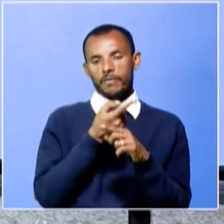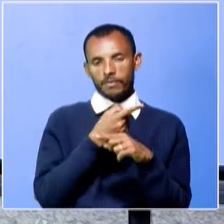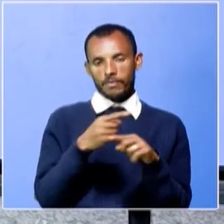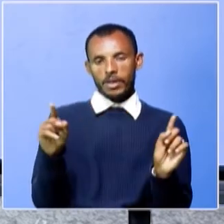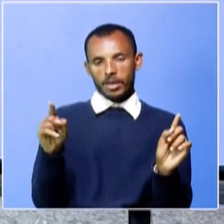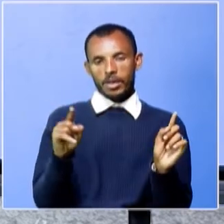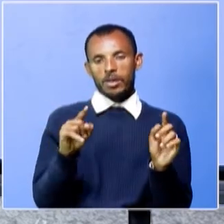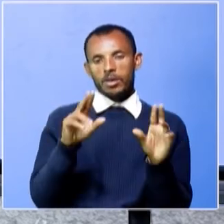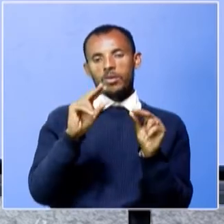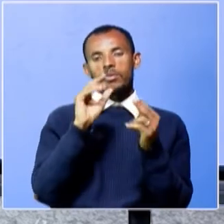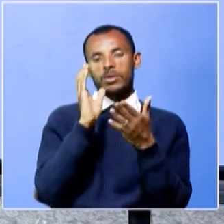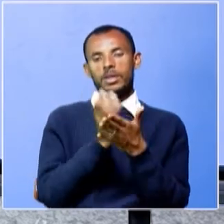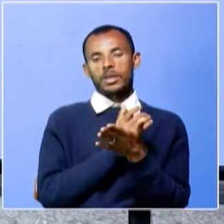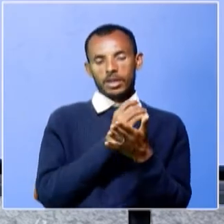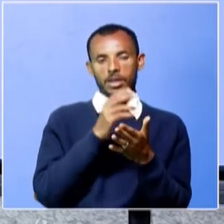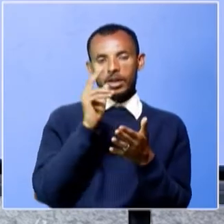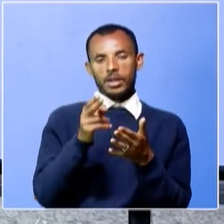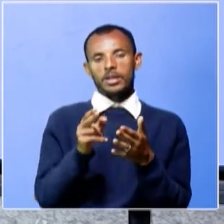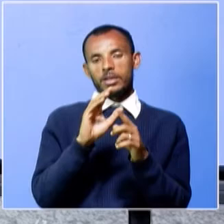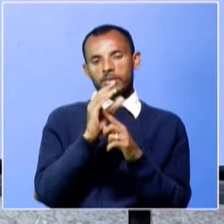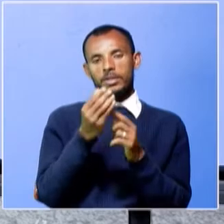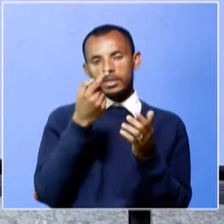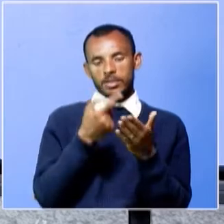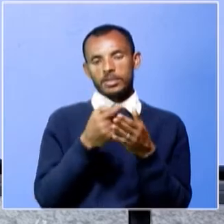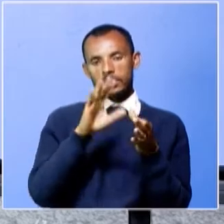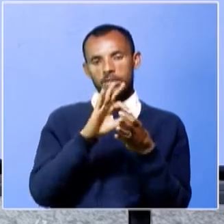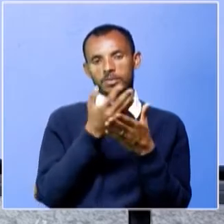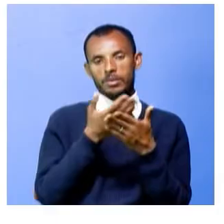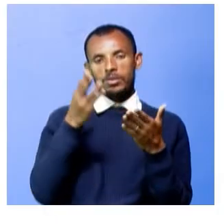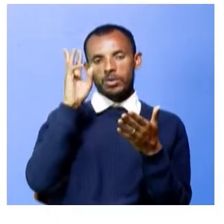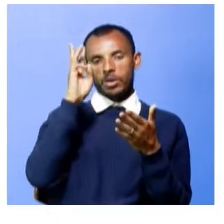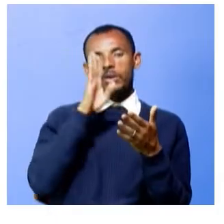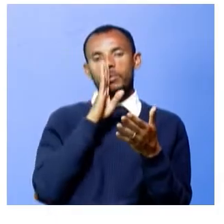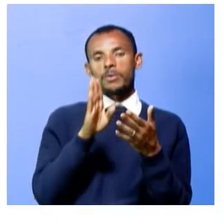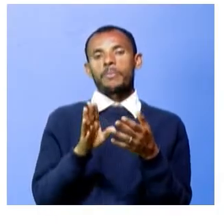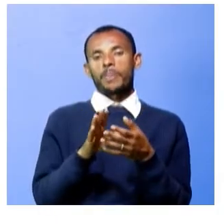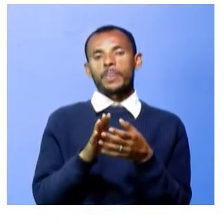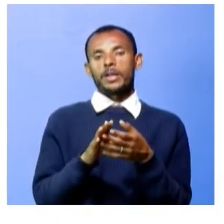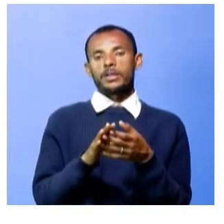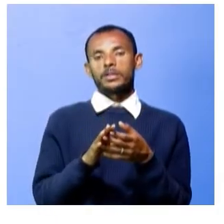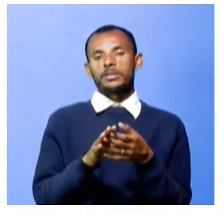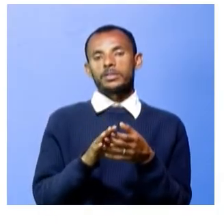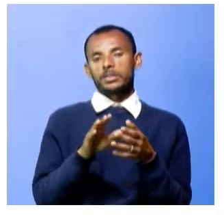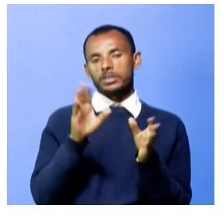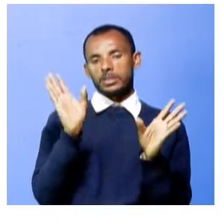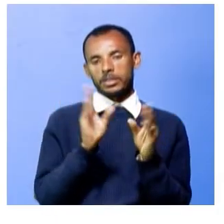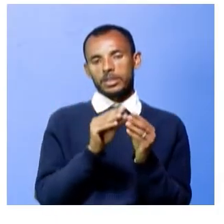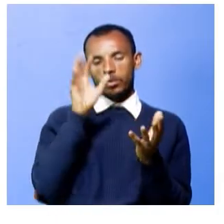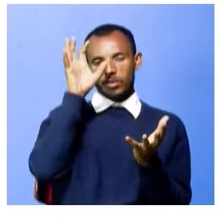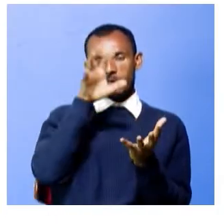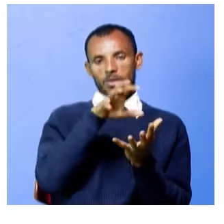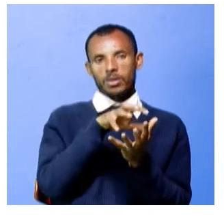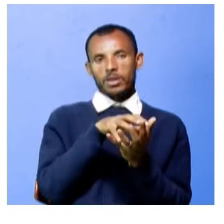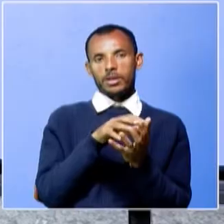not to take the head. So the event in this statement will be a set containing